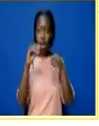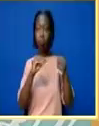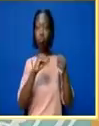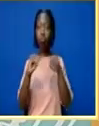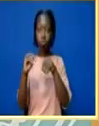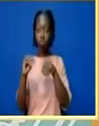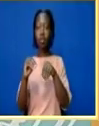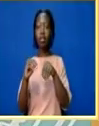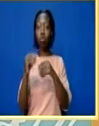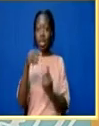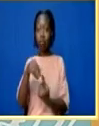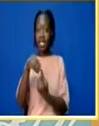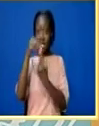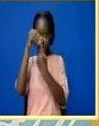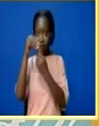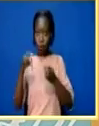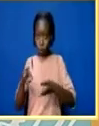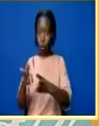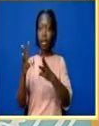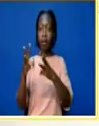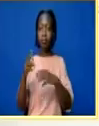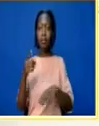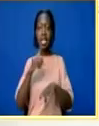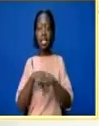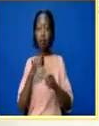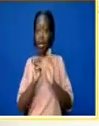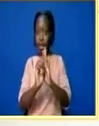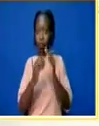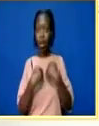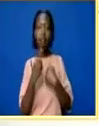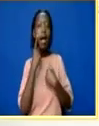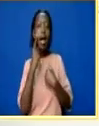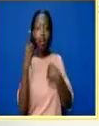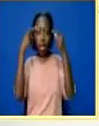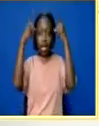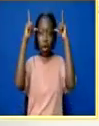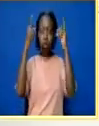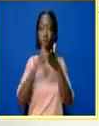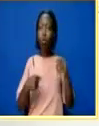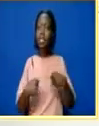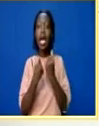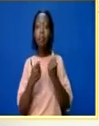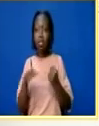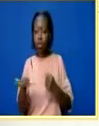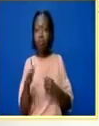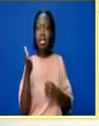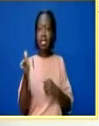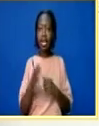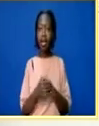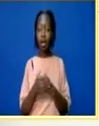Ah. So as they are walking, and let's say you have 100 cows. Okay. So what will happen to the ground they are passing